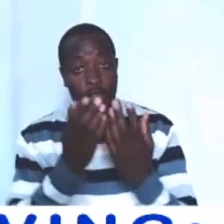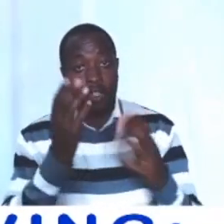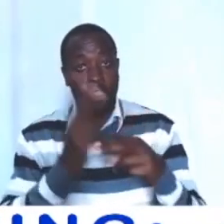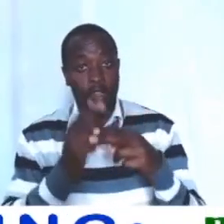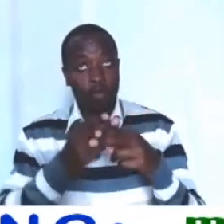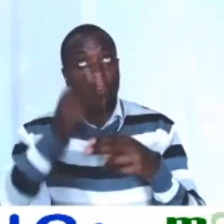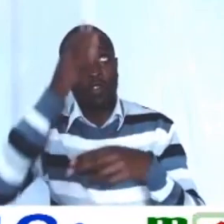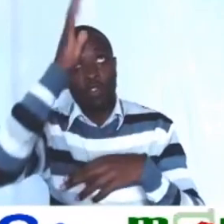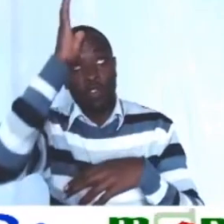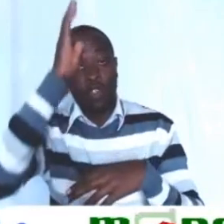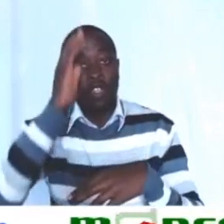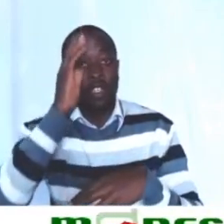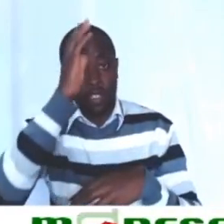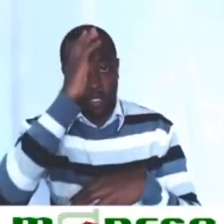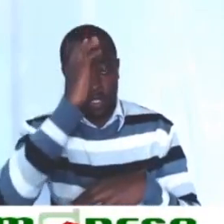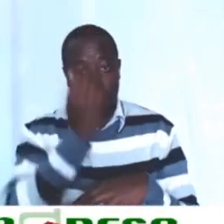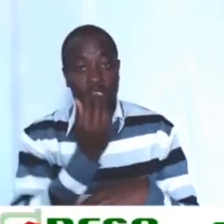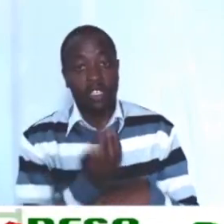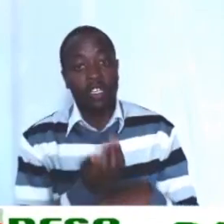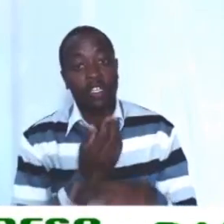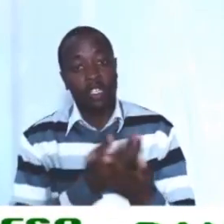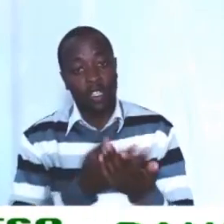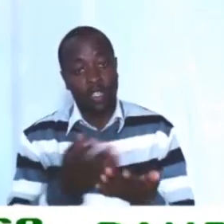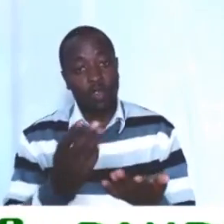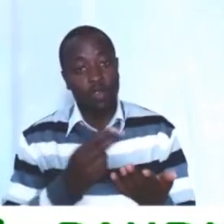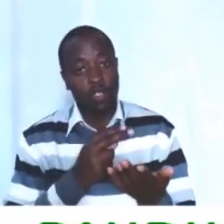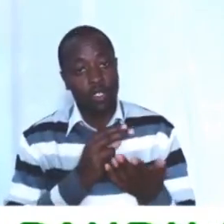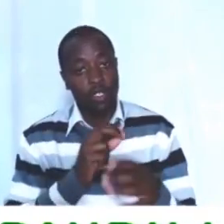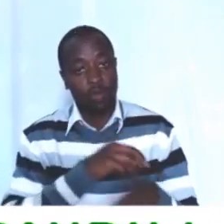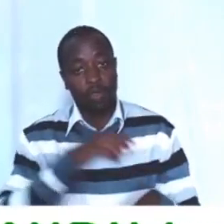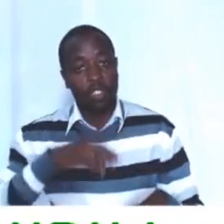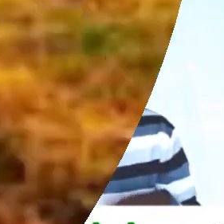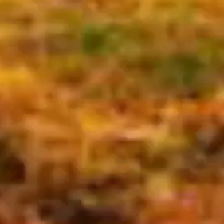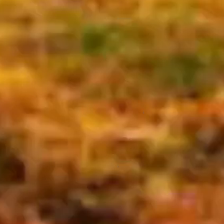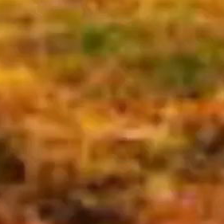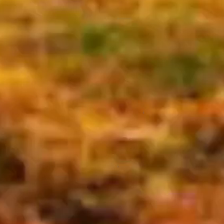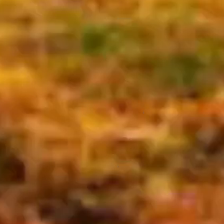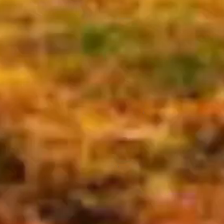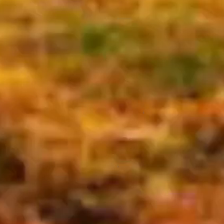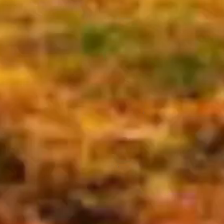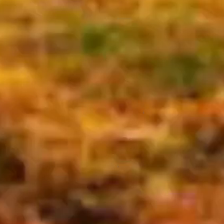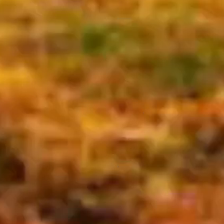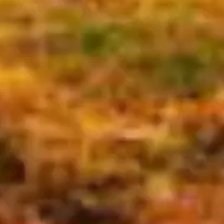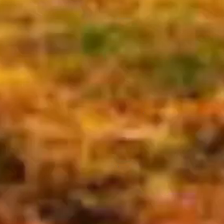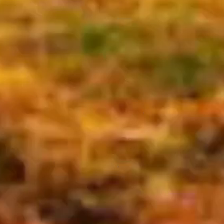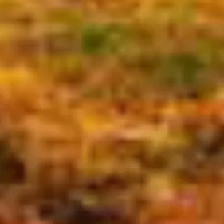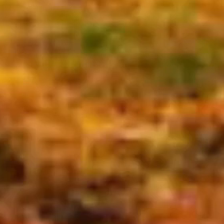Father, Son, and the Holy Spirit, amen.